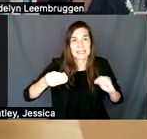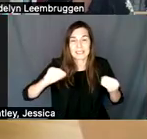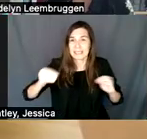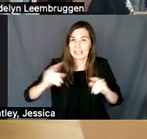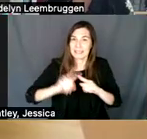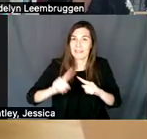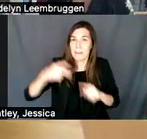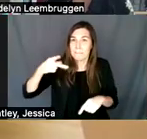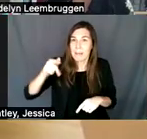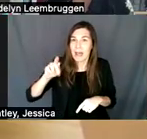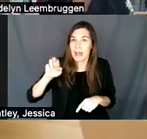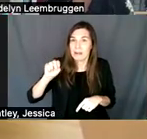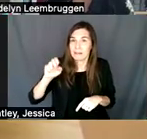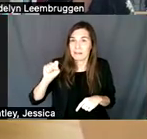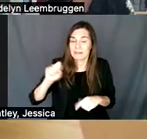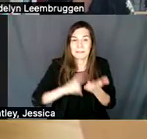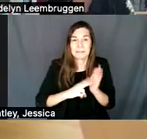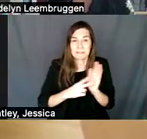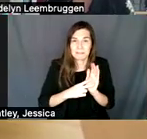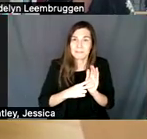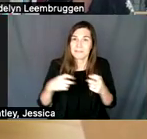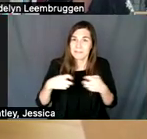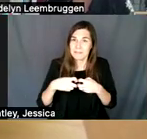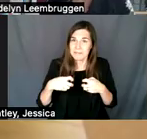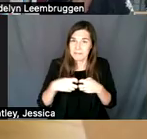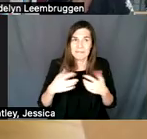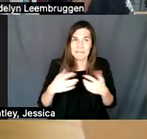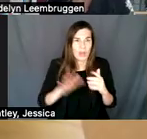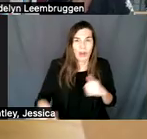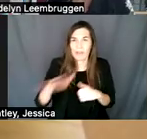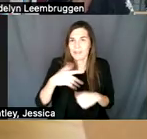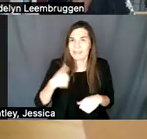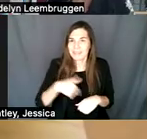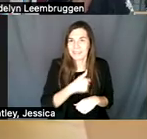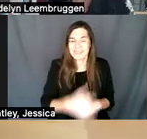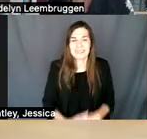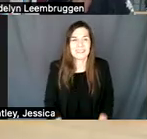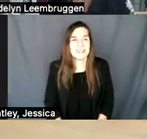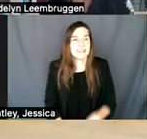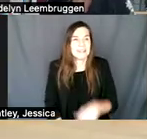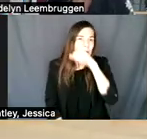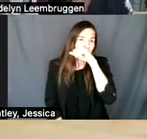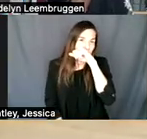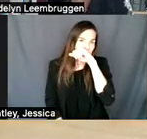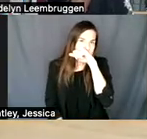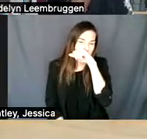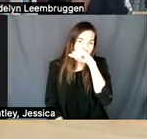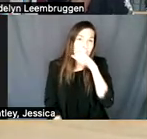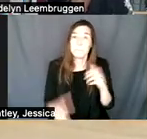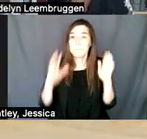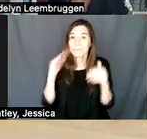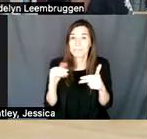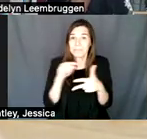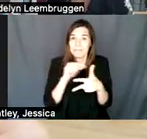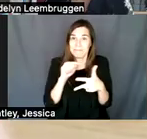a reminder that deep, unsolved physics is hiding all around us. I hope I've convinced you that buckling, wrinkling, and